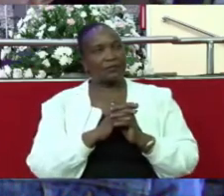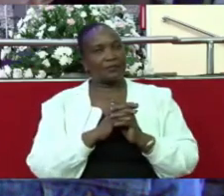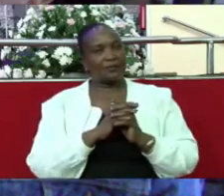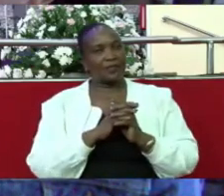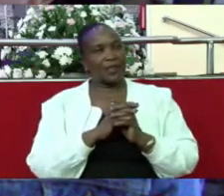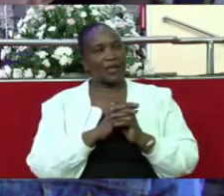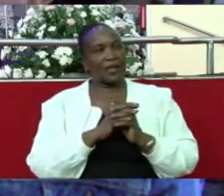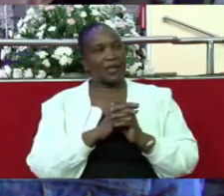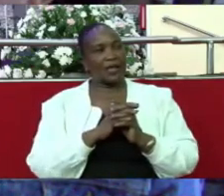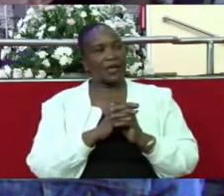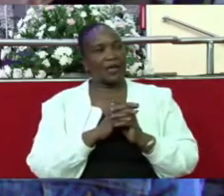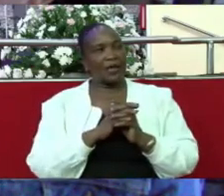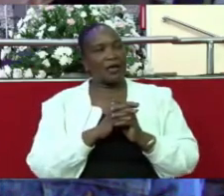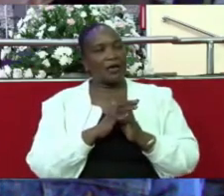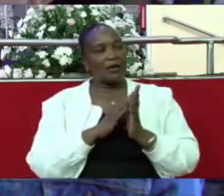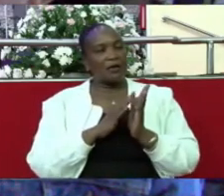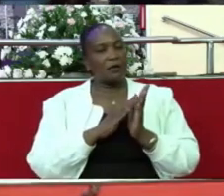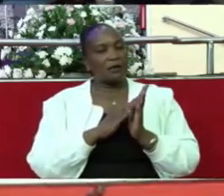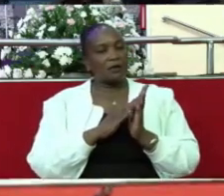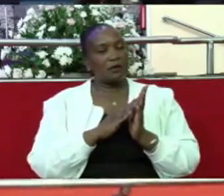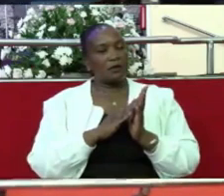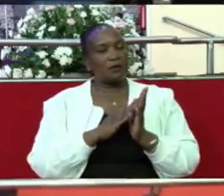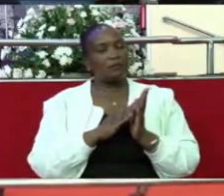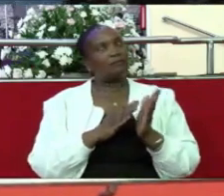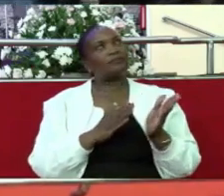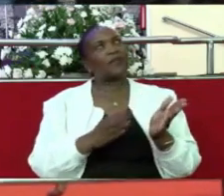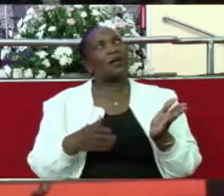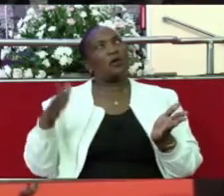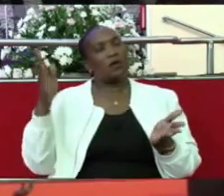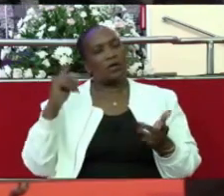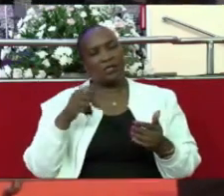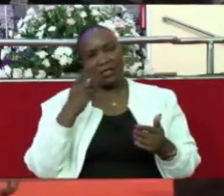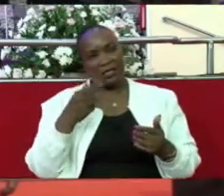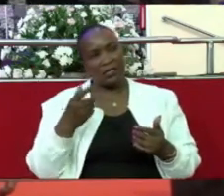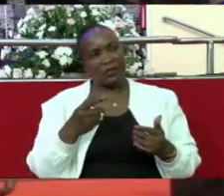And therefore God is saying, when he says we approach his throne to obtain help,